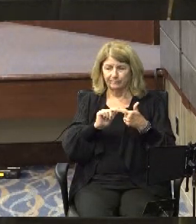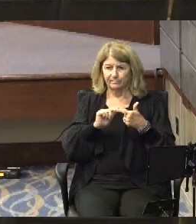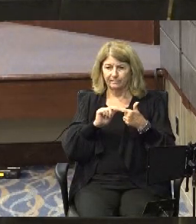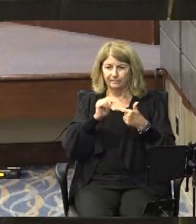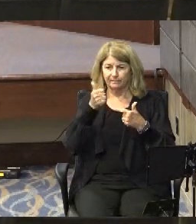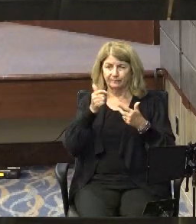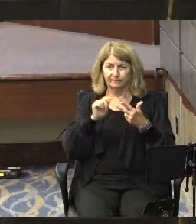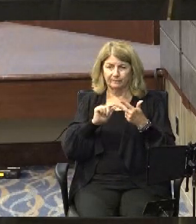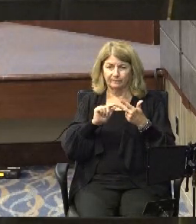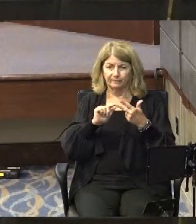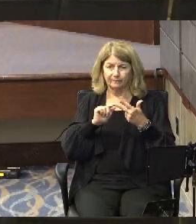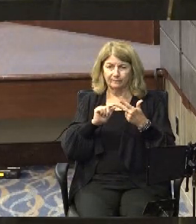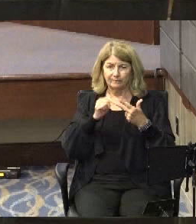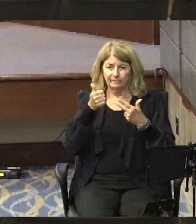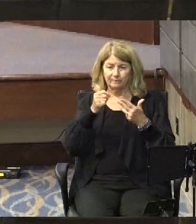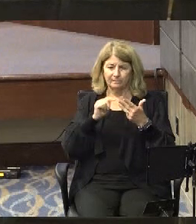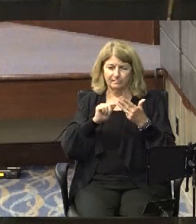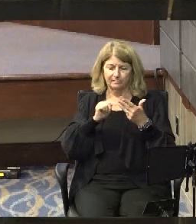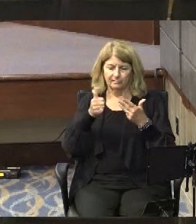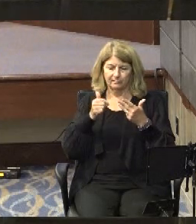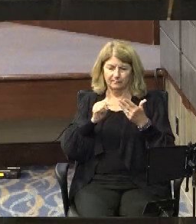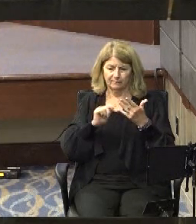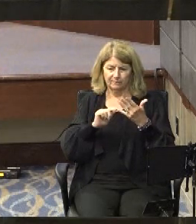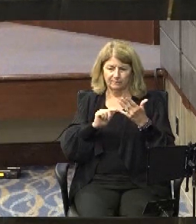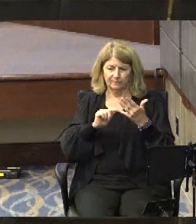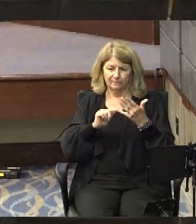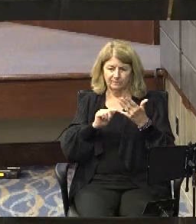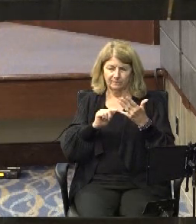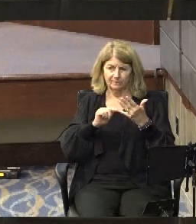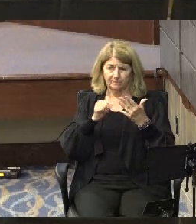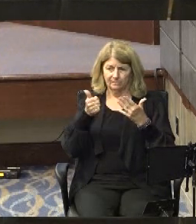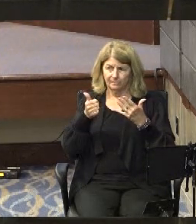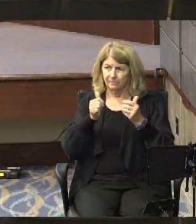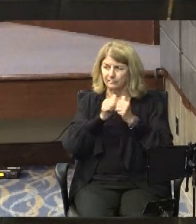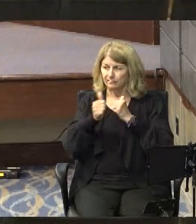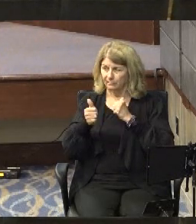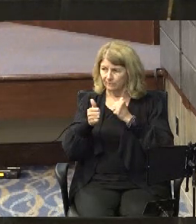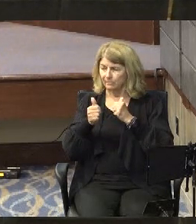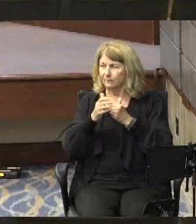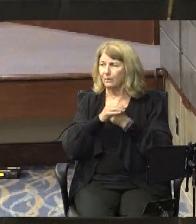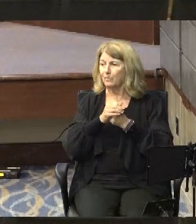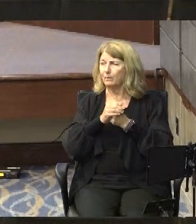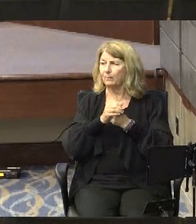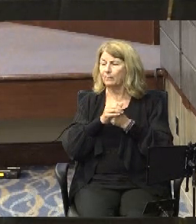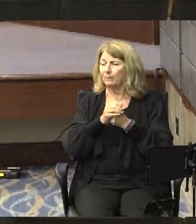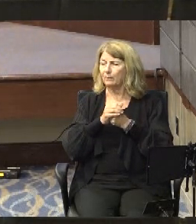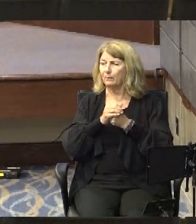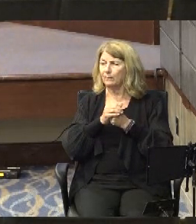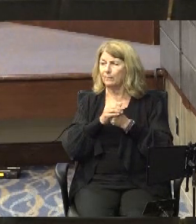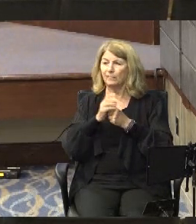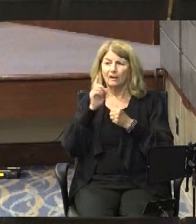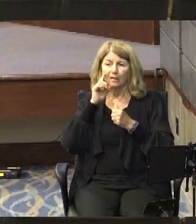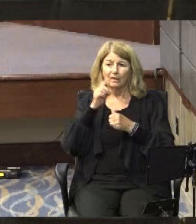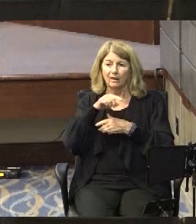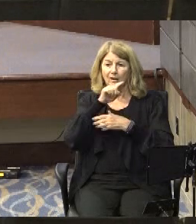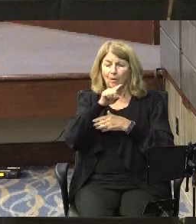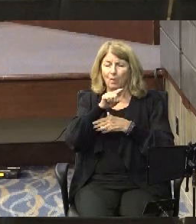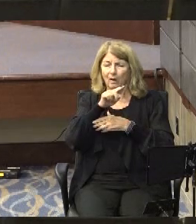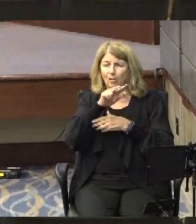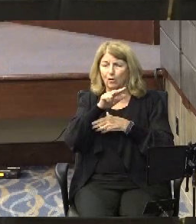Rodriguez? Aye. Horner? Aye. Holmes? Aye. Porterud? Yes, that motion carries. And I think we're on